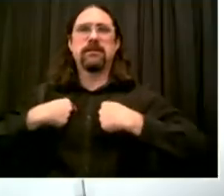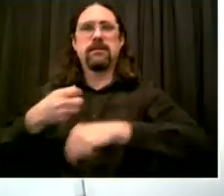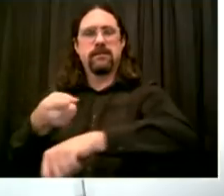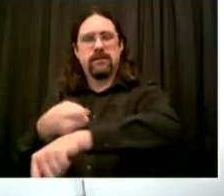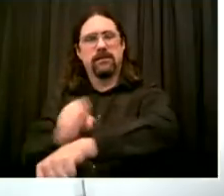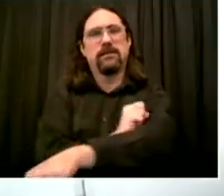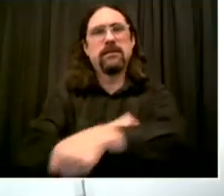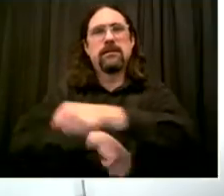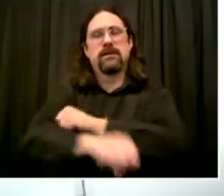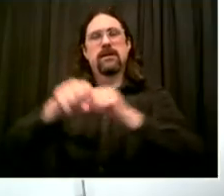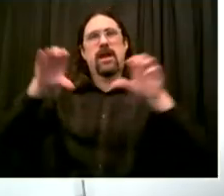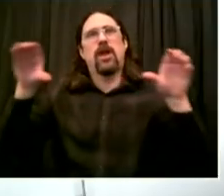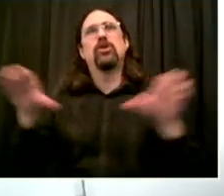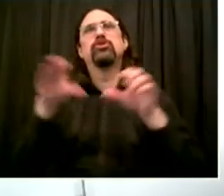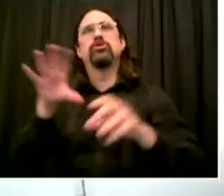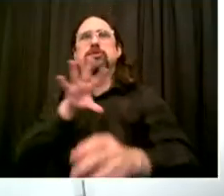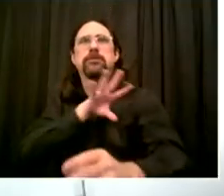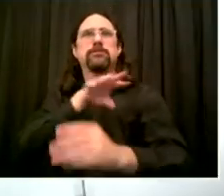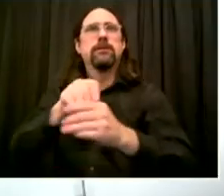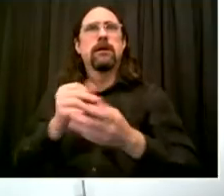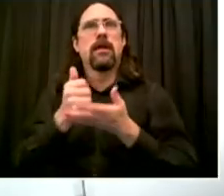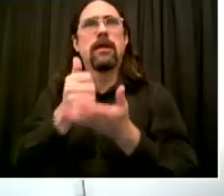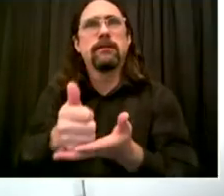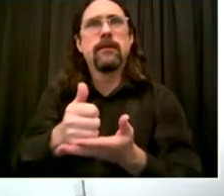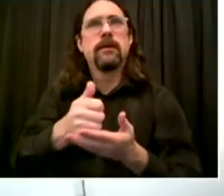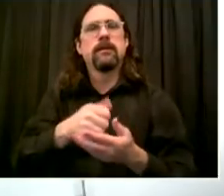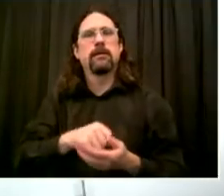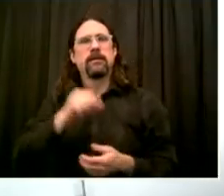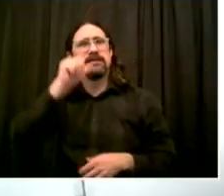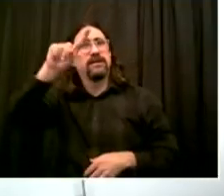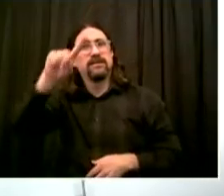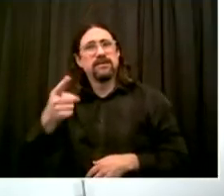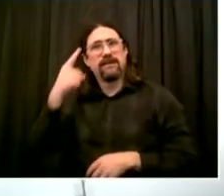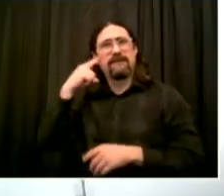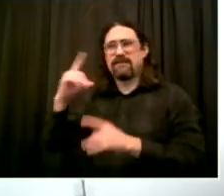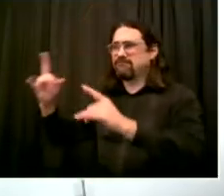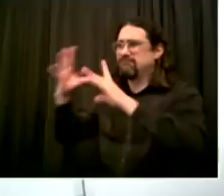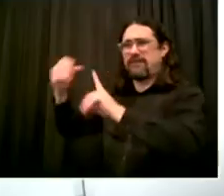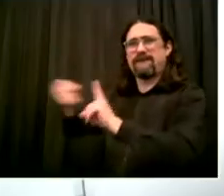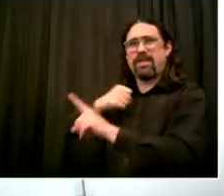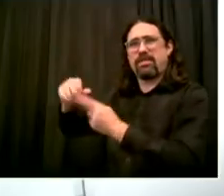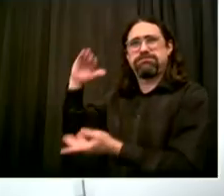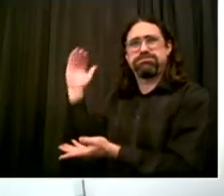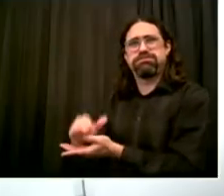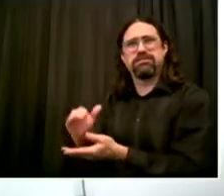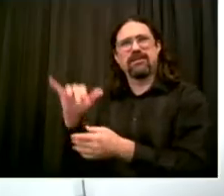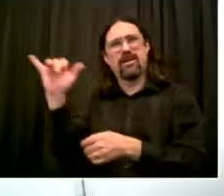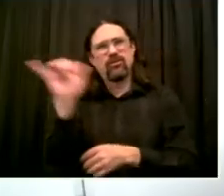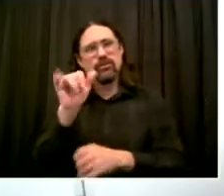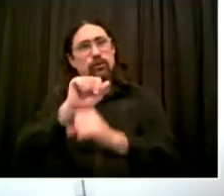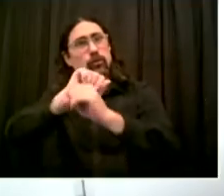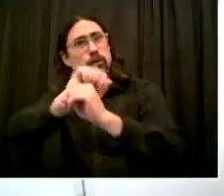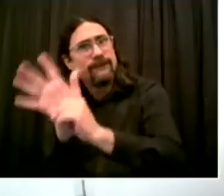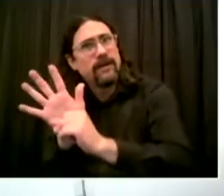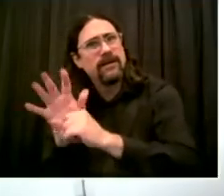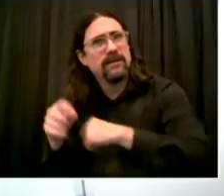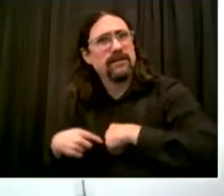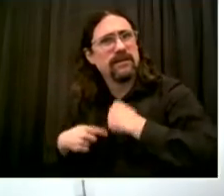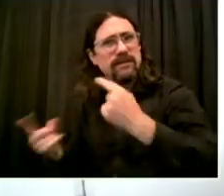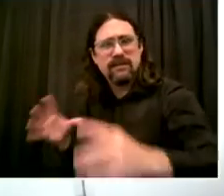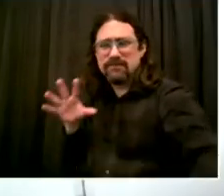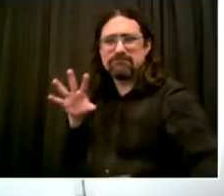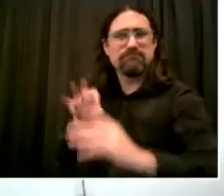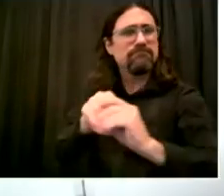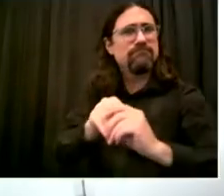Our Cure Violence organizations engage our communities to promote neighborhood resilience and safety. Increasing community-led measures